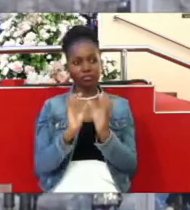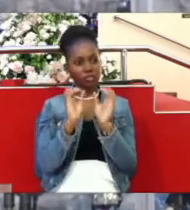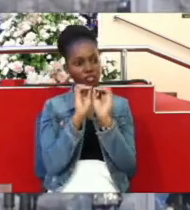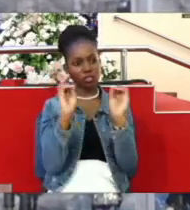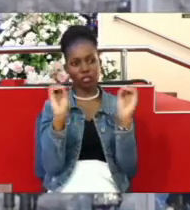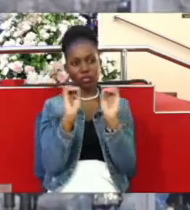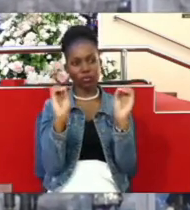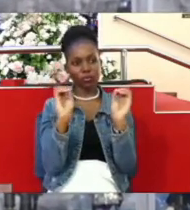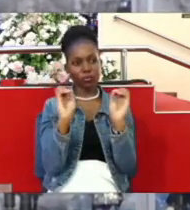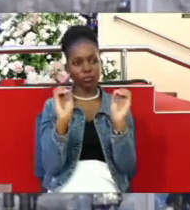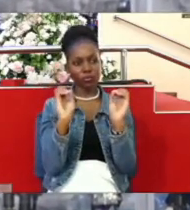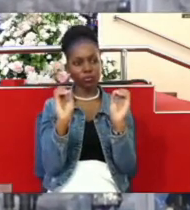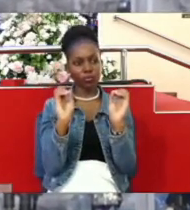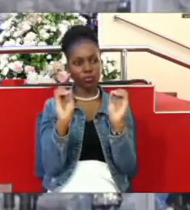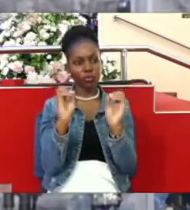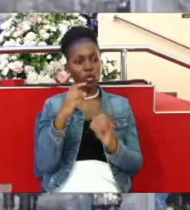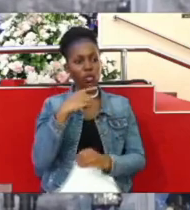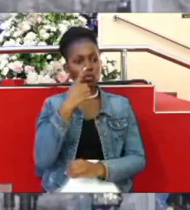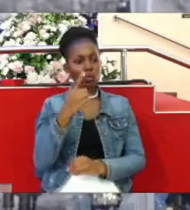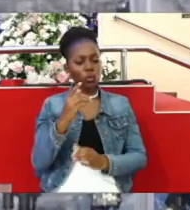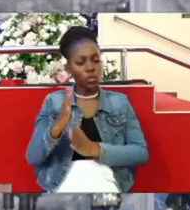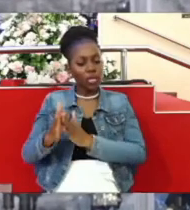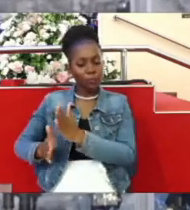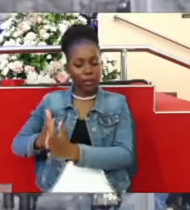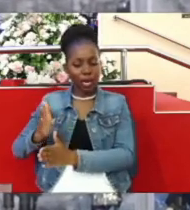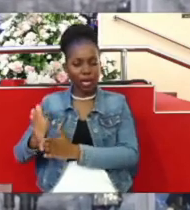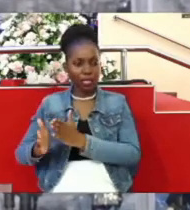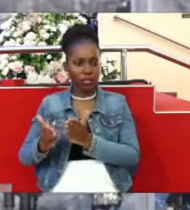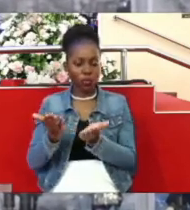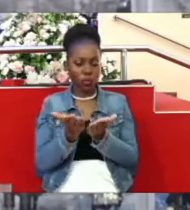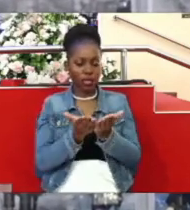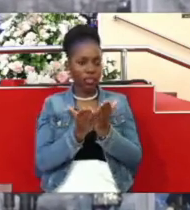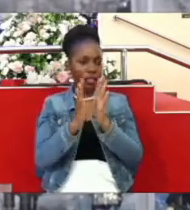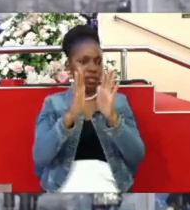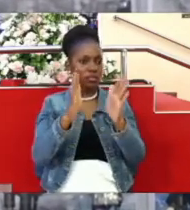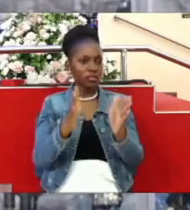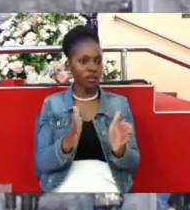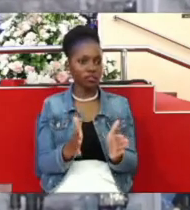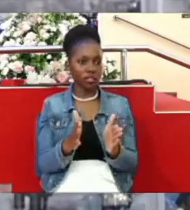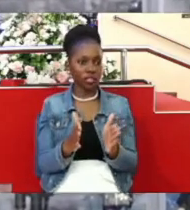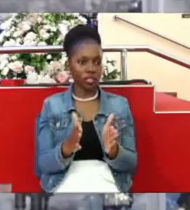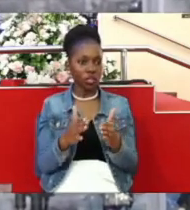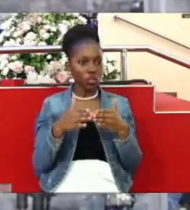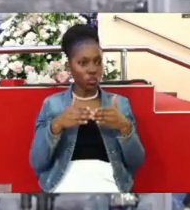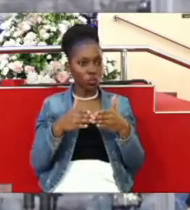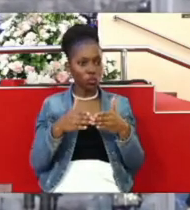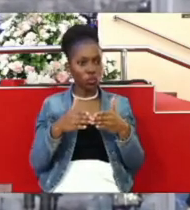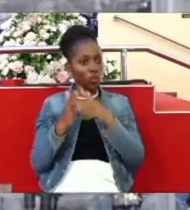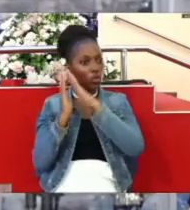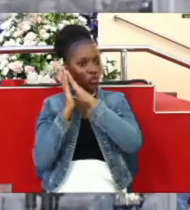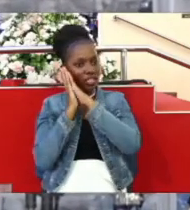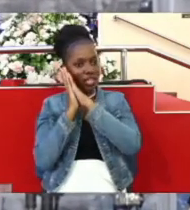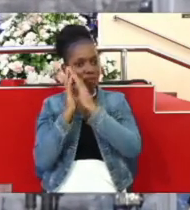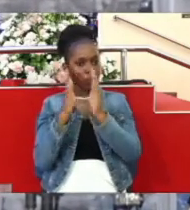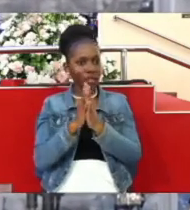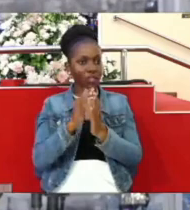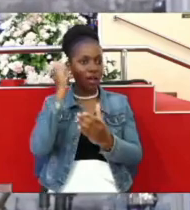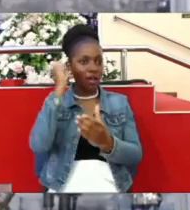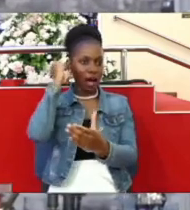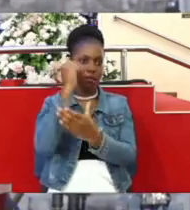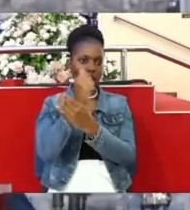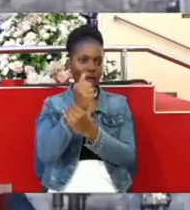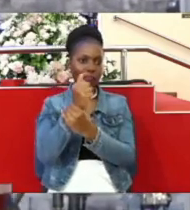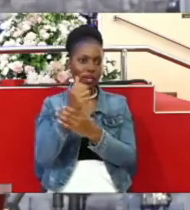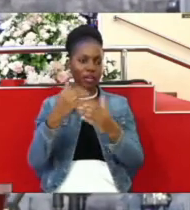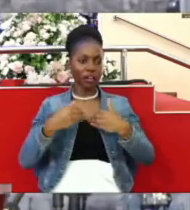of God. Sarai hakuomba Mungu lakini yeye alichukua mahala pa Mungu. She tried to control the will of